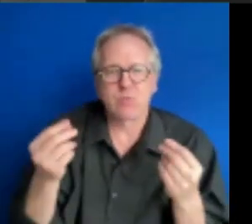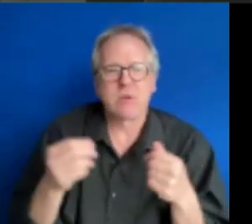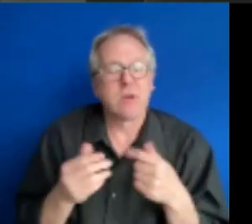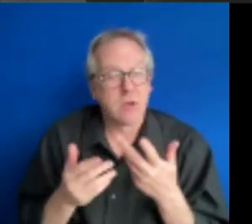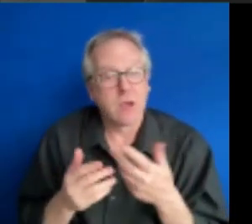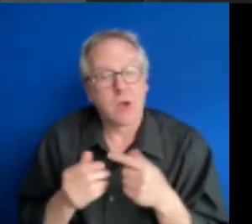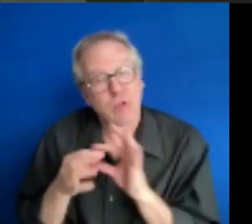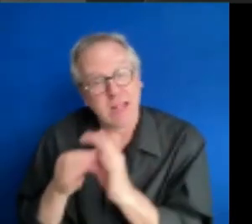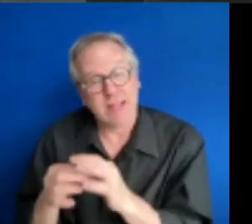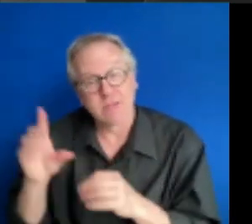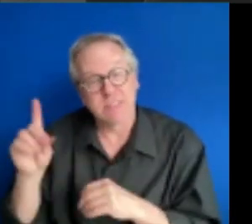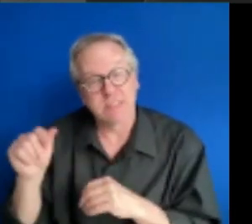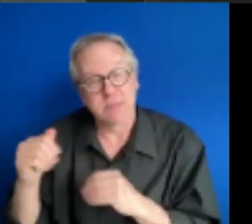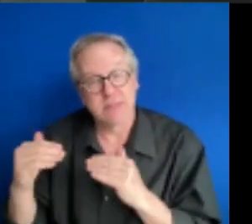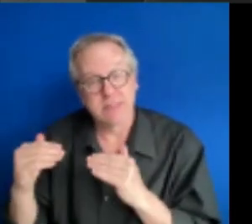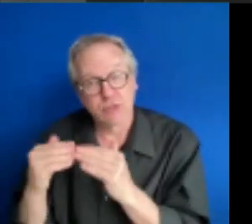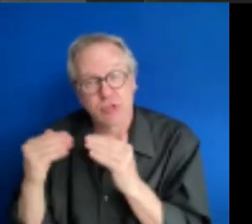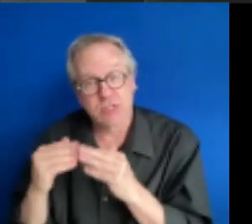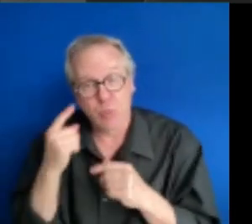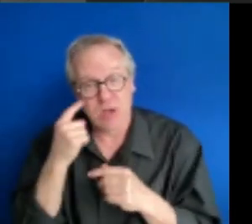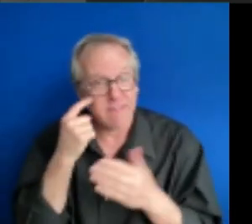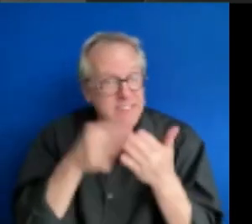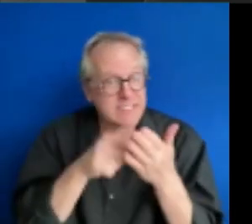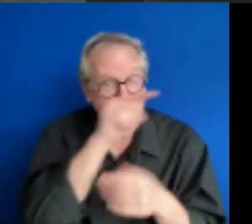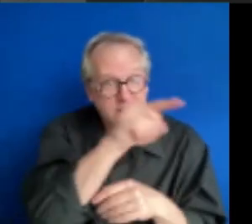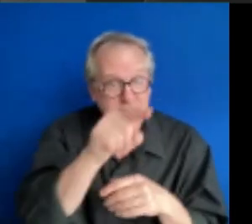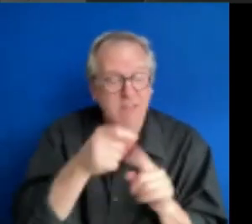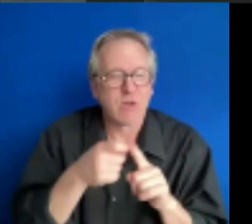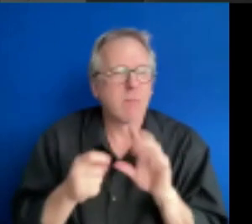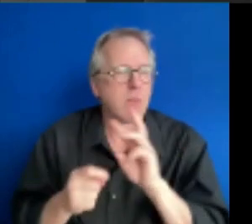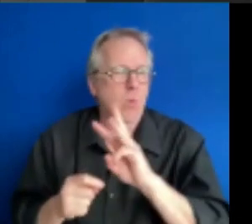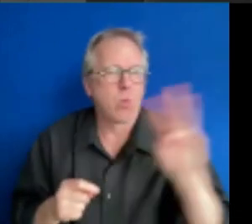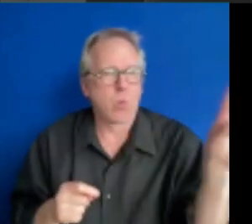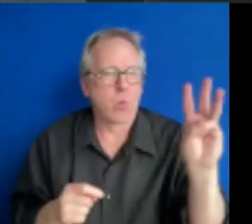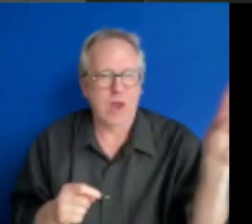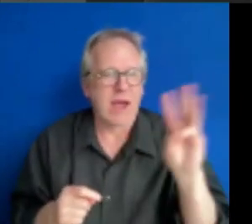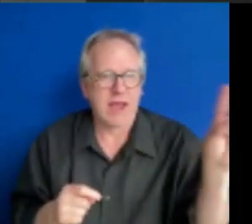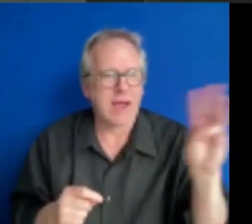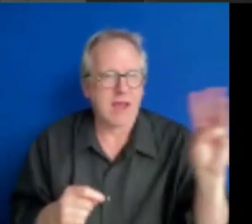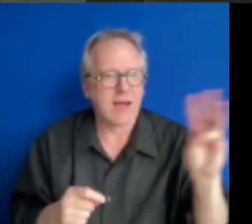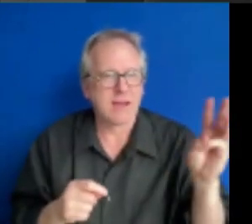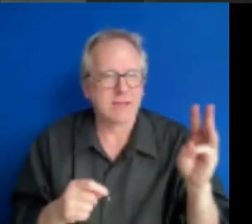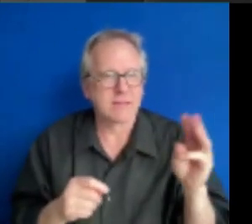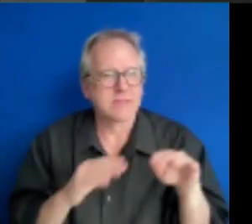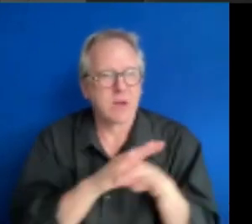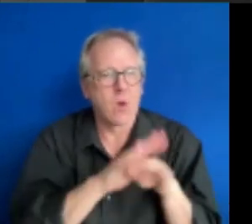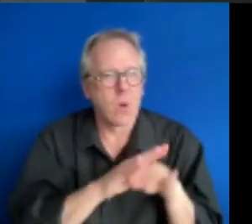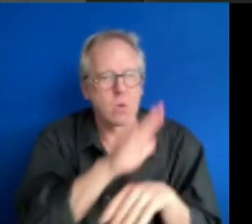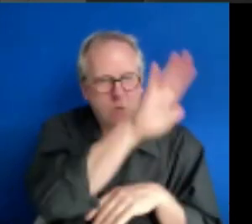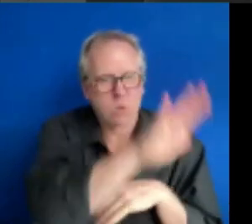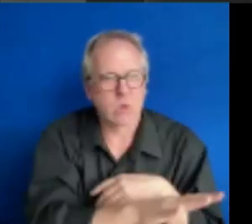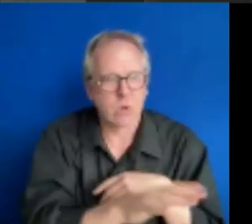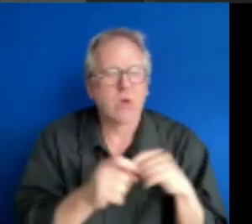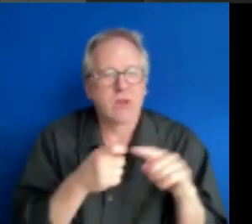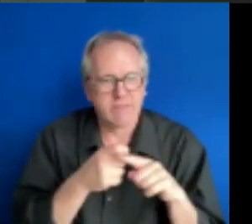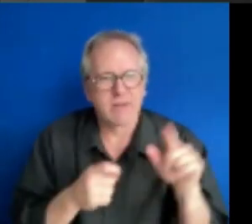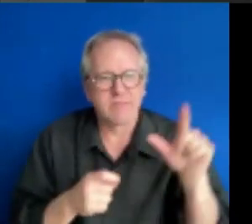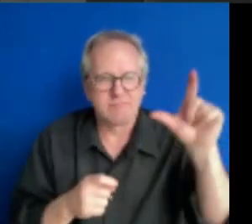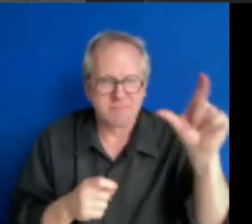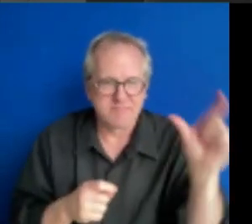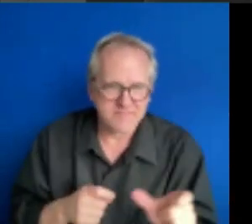terms of disability justice that I've seen have really come from the West Coast, I have to say. Most of them from the West